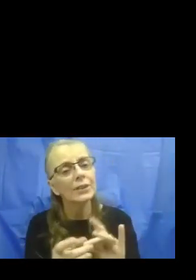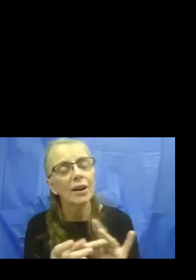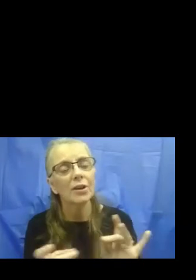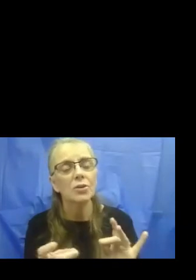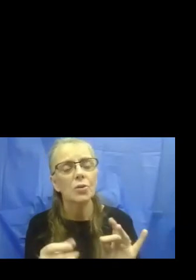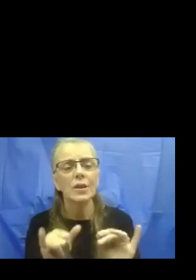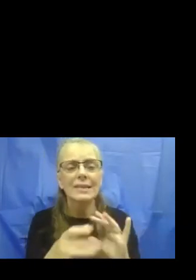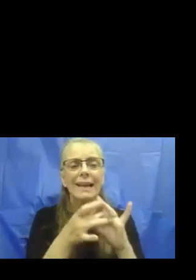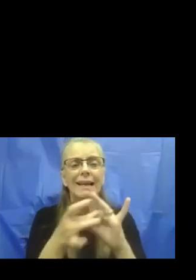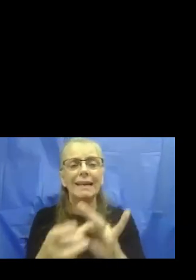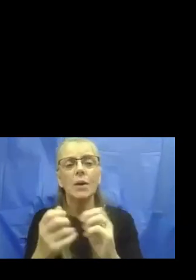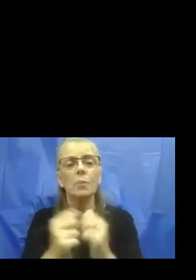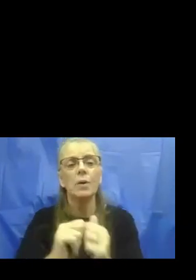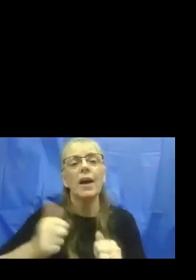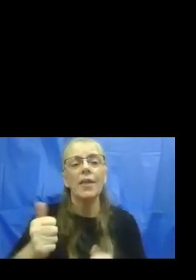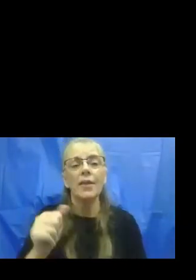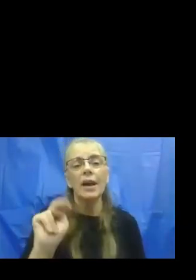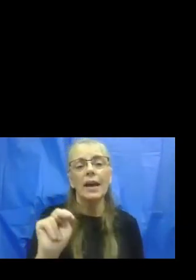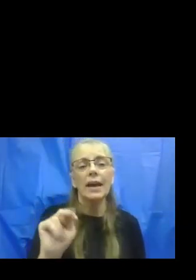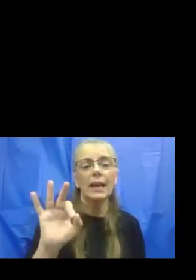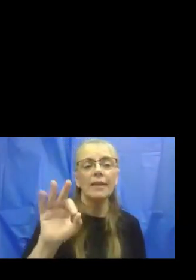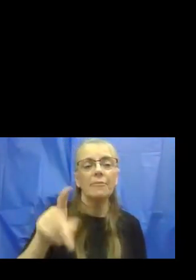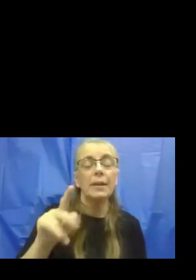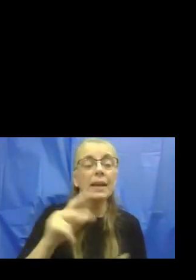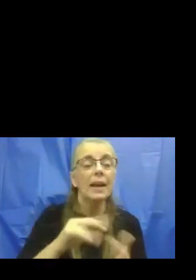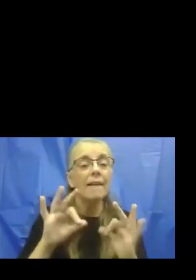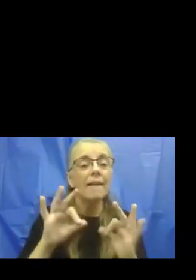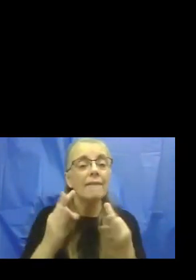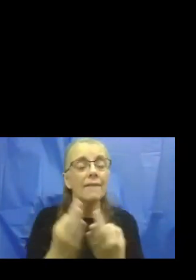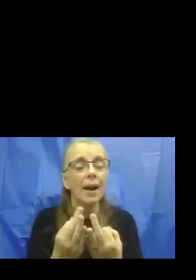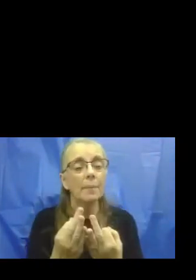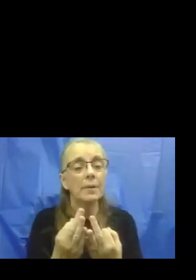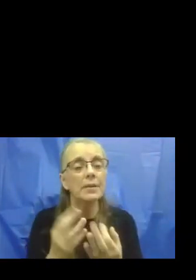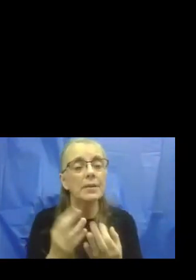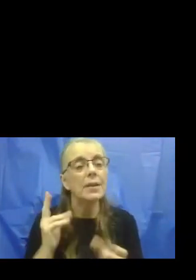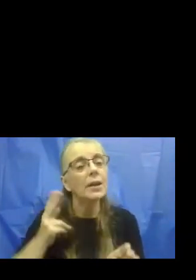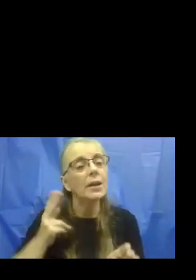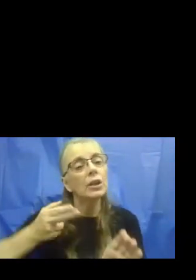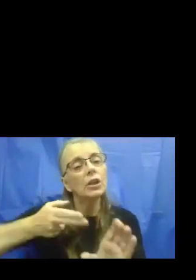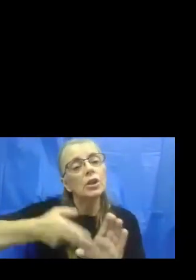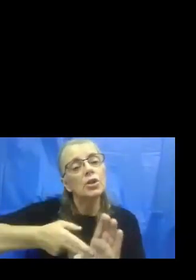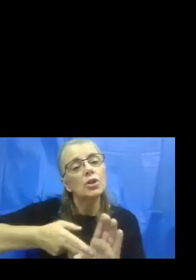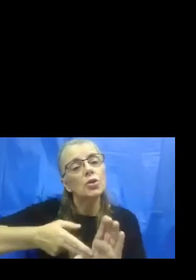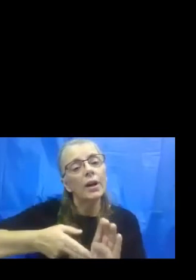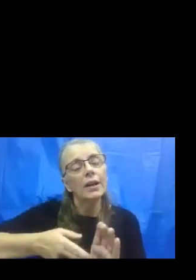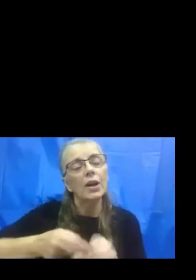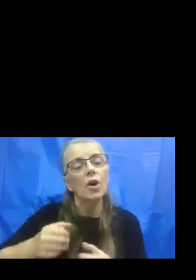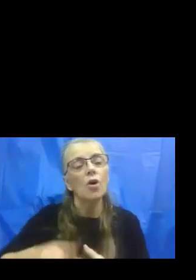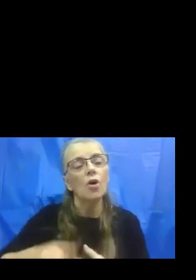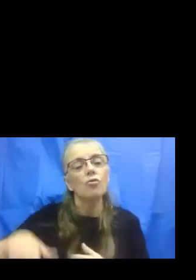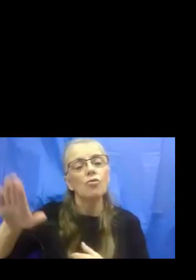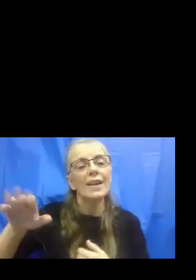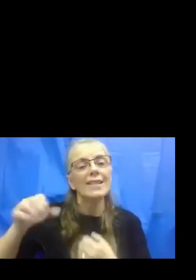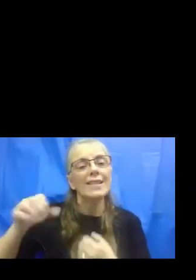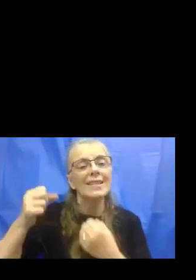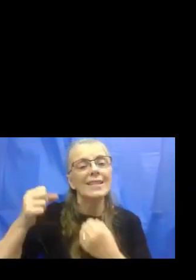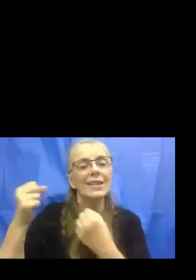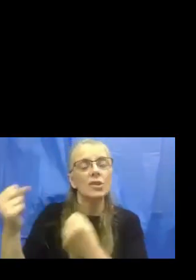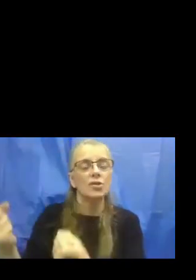Strong, the community for NFP families. You'll be joining a strong, inspiring community of